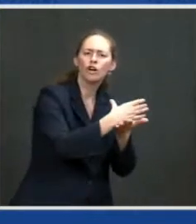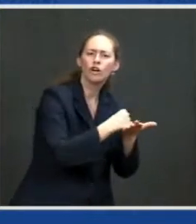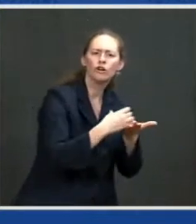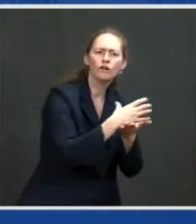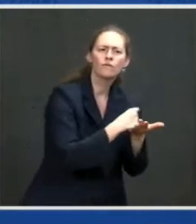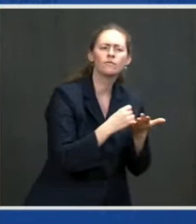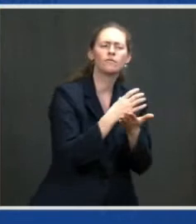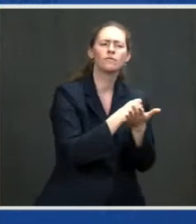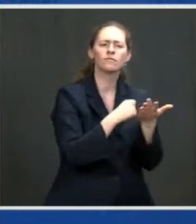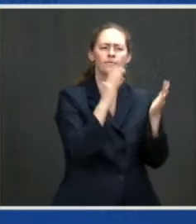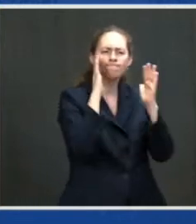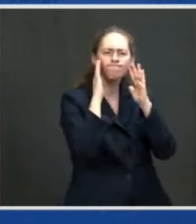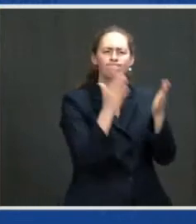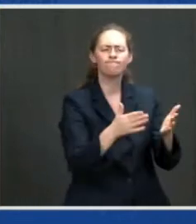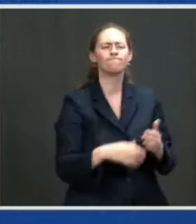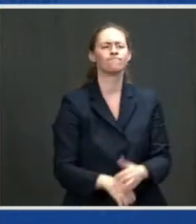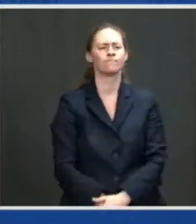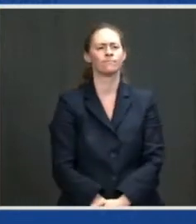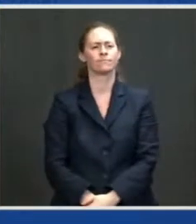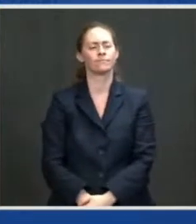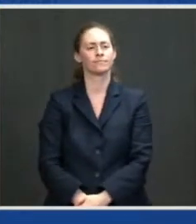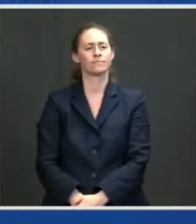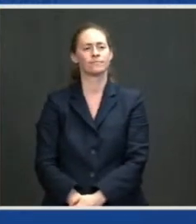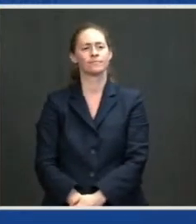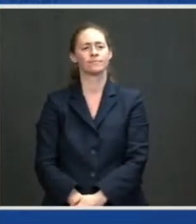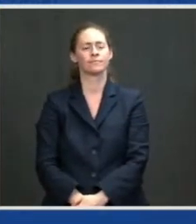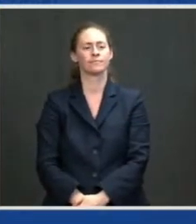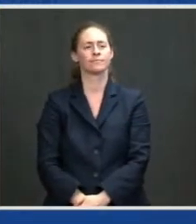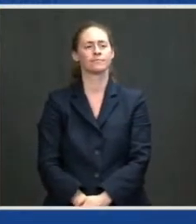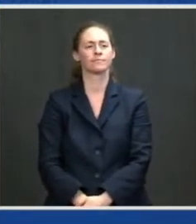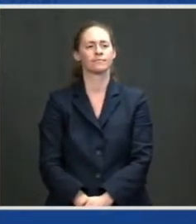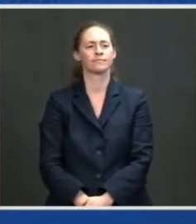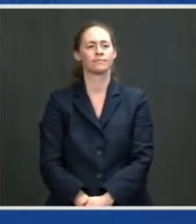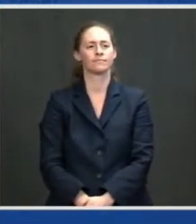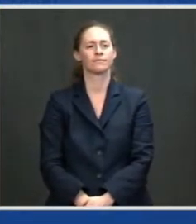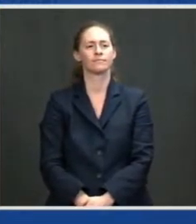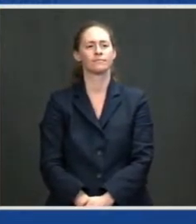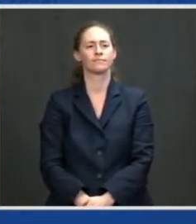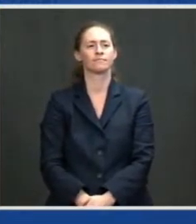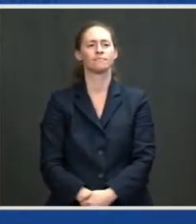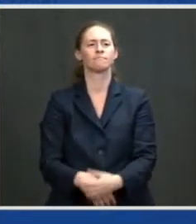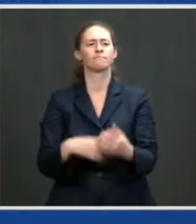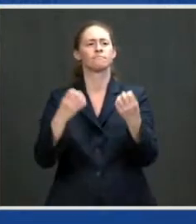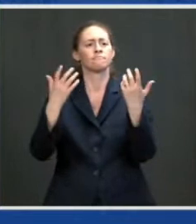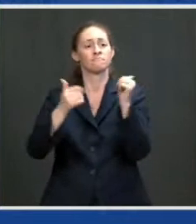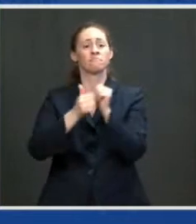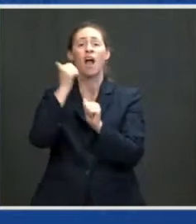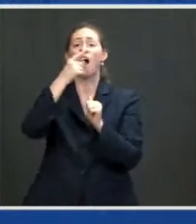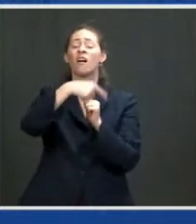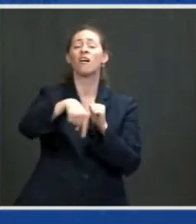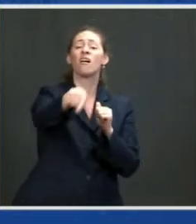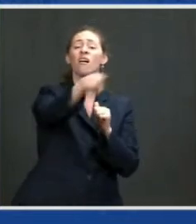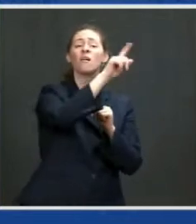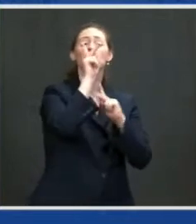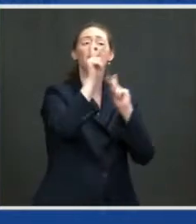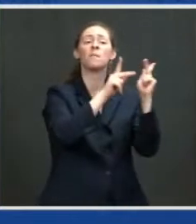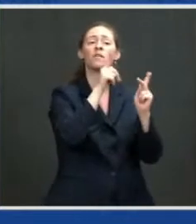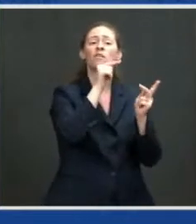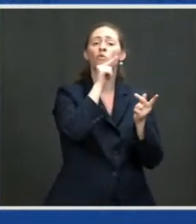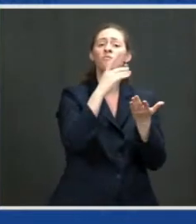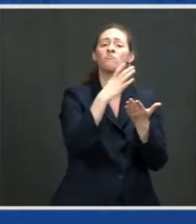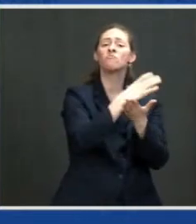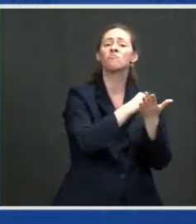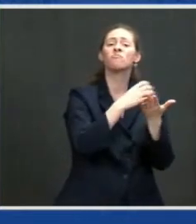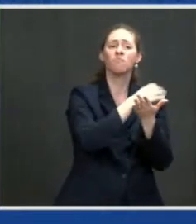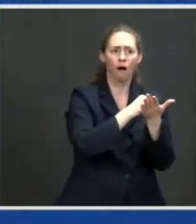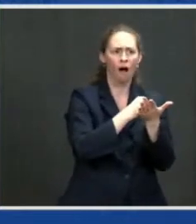a bug, they're a feature. We want to get something economists call full employment. Instead of workers